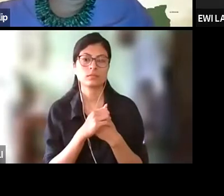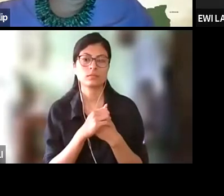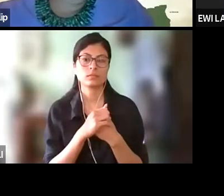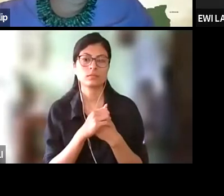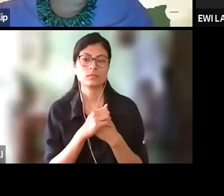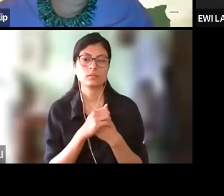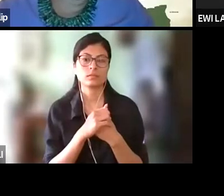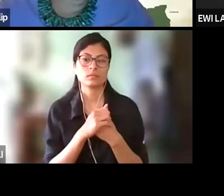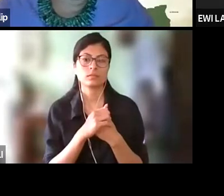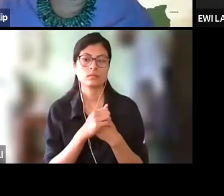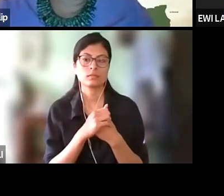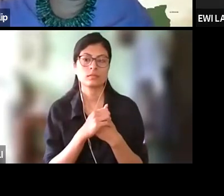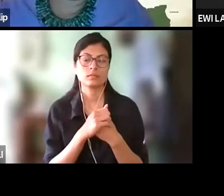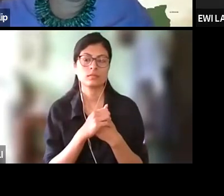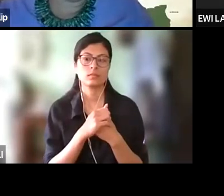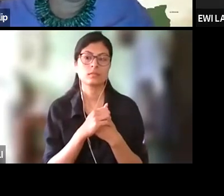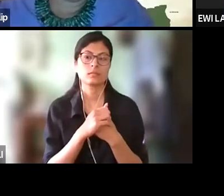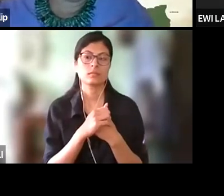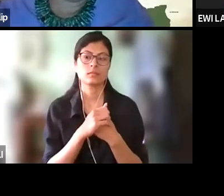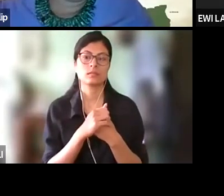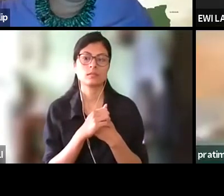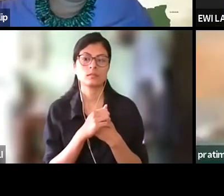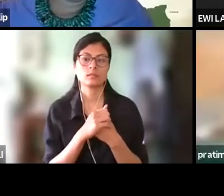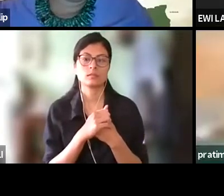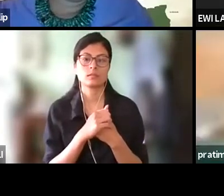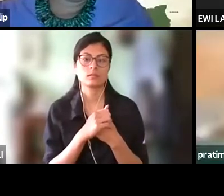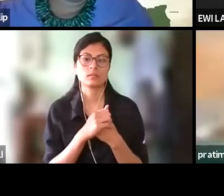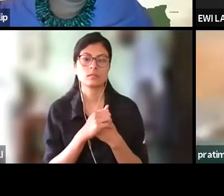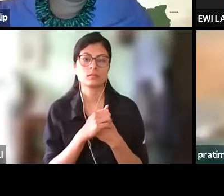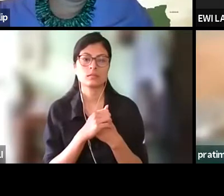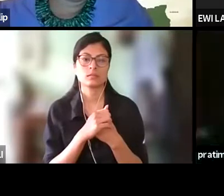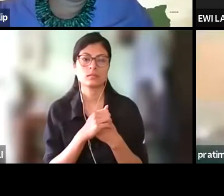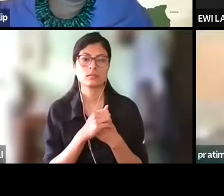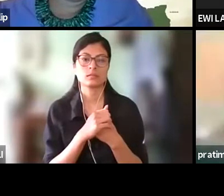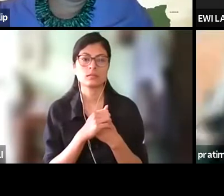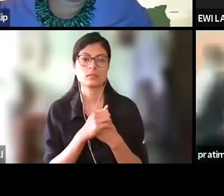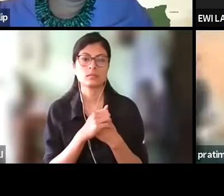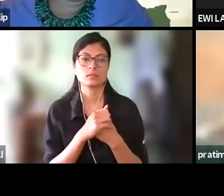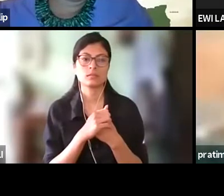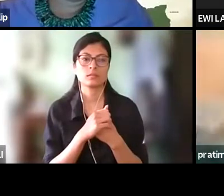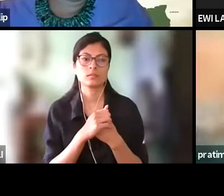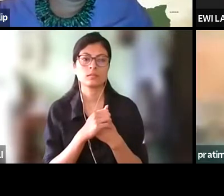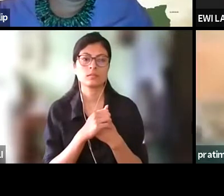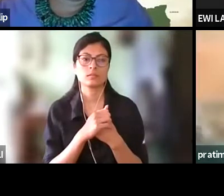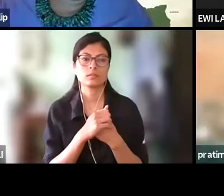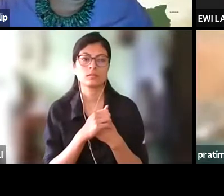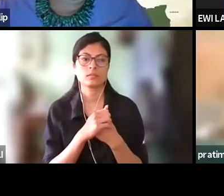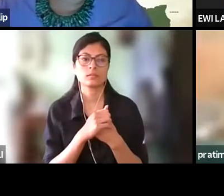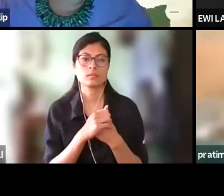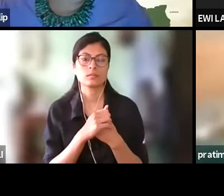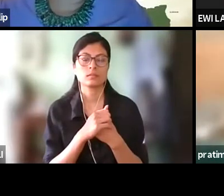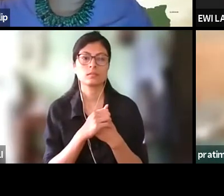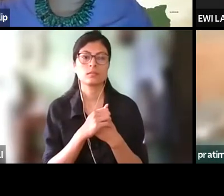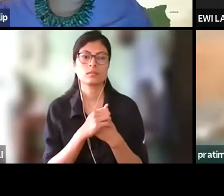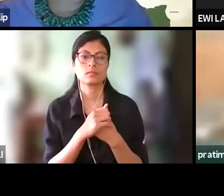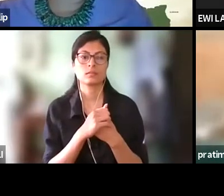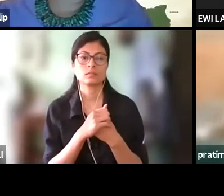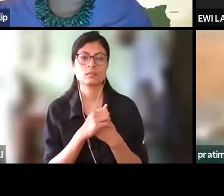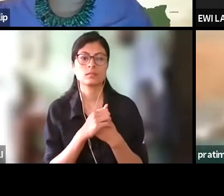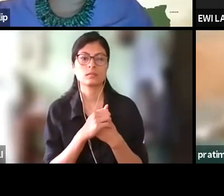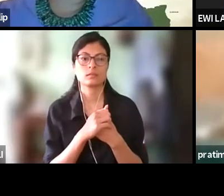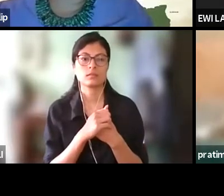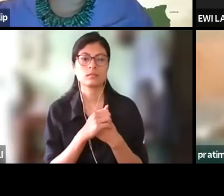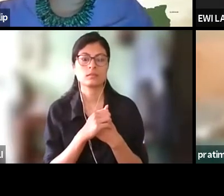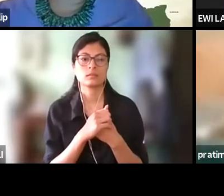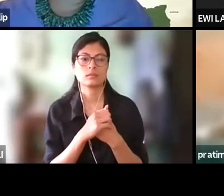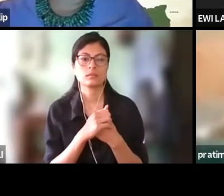then leave. But think about how you can protect your community, educate your community, and